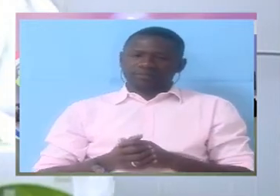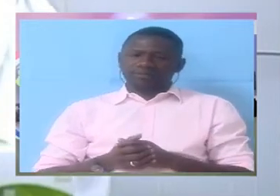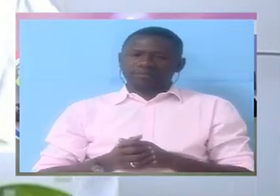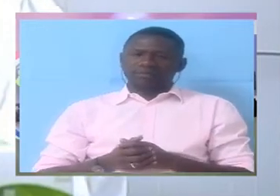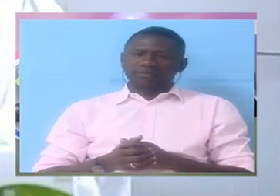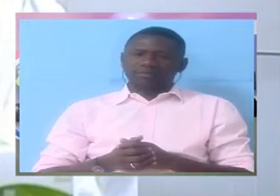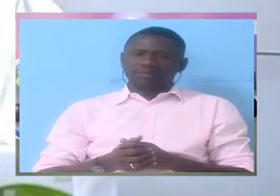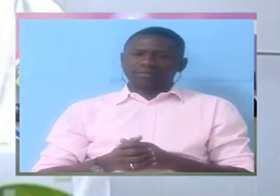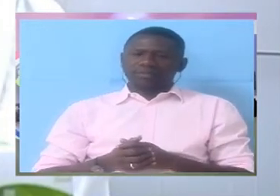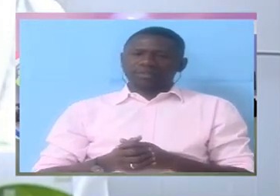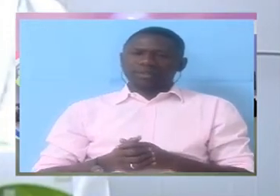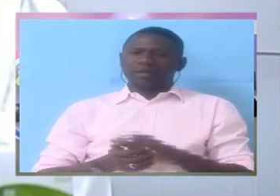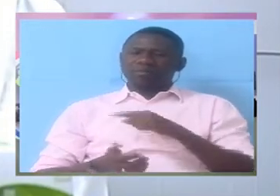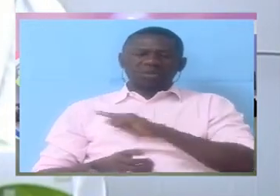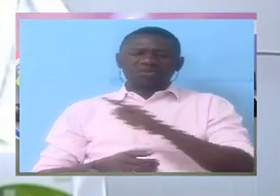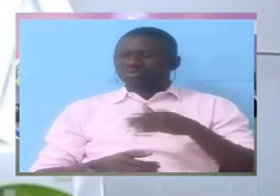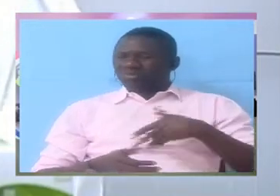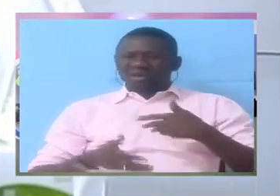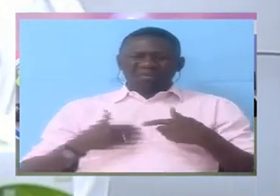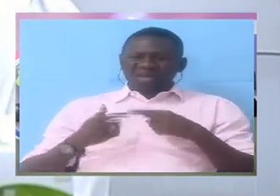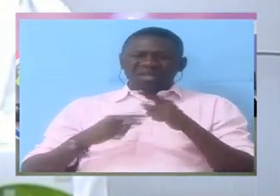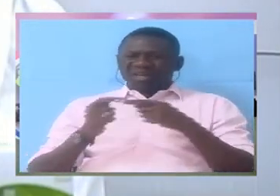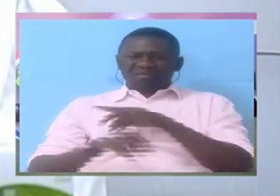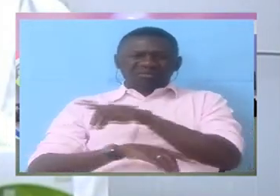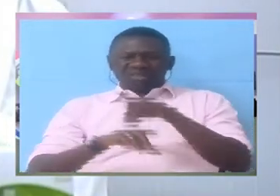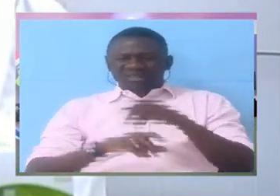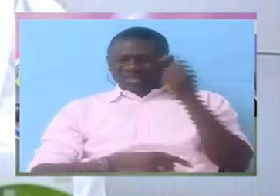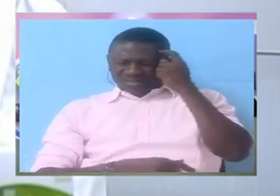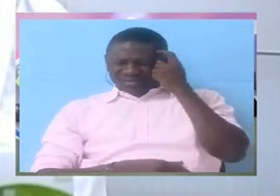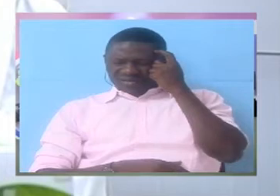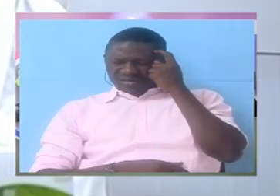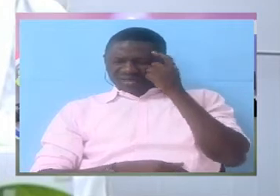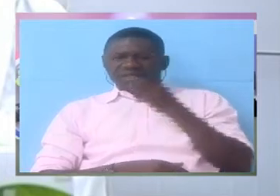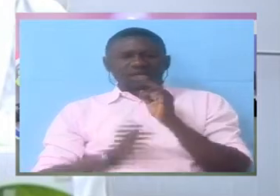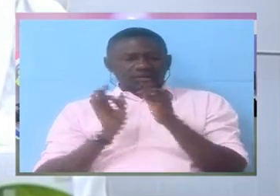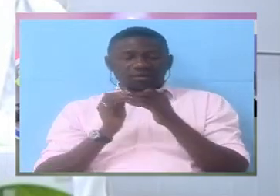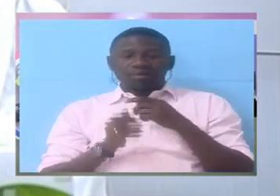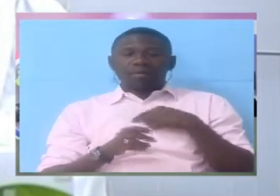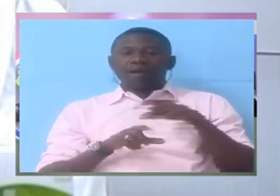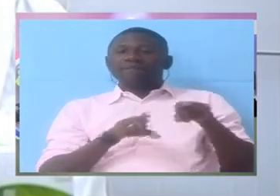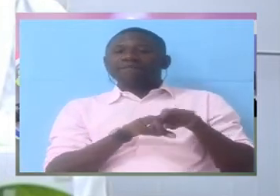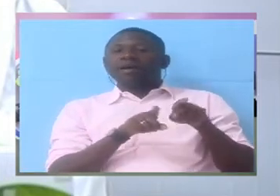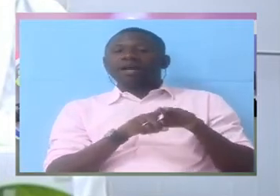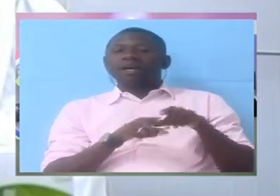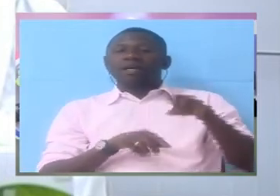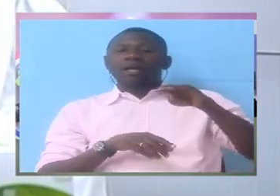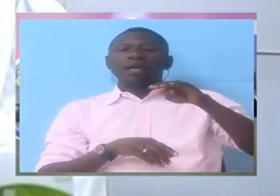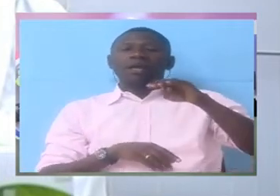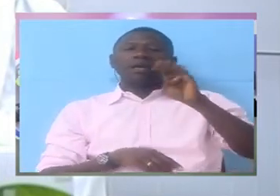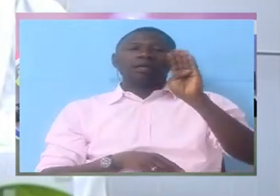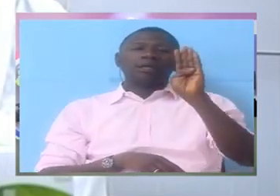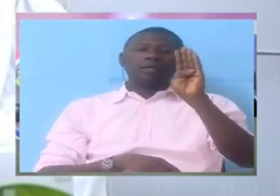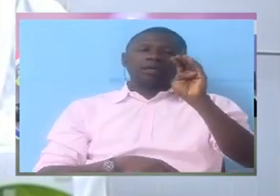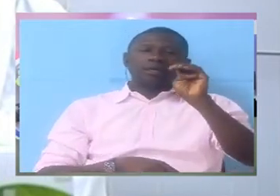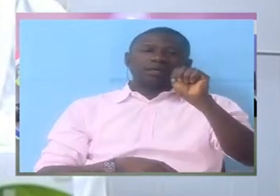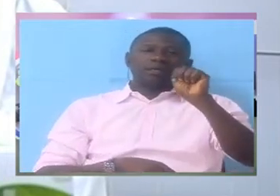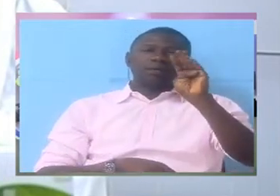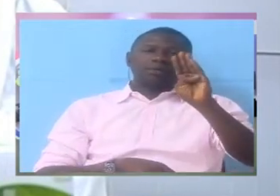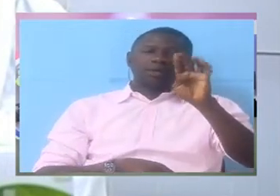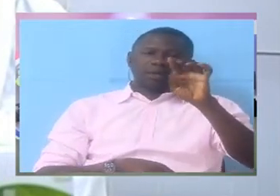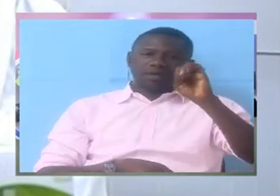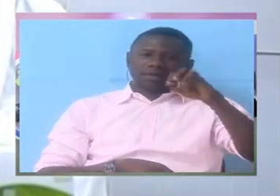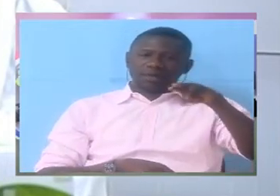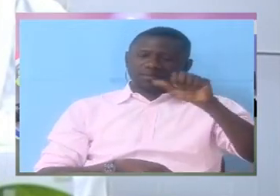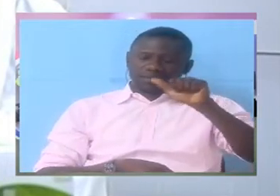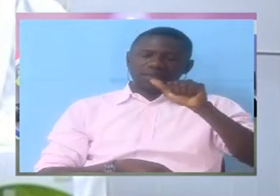I was not comfortable in that place, so I told Ibrahim, let's go. Jembe damenje dal aketan feding kralti me ya lonko left the wuna